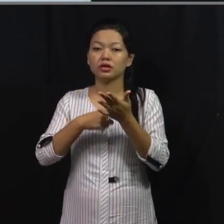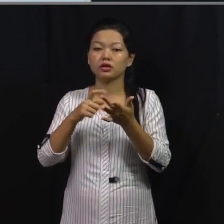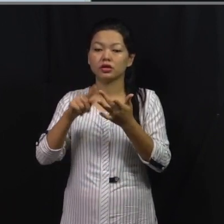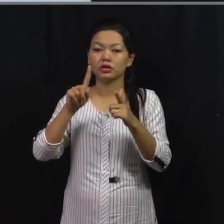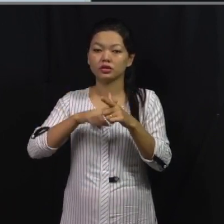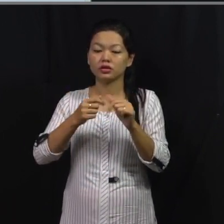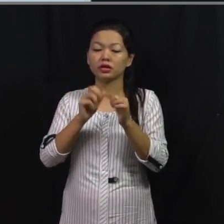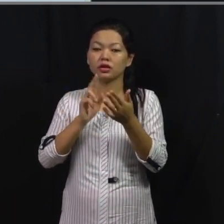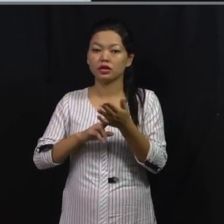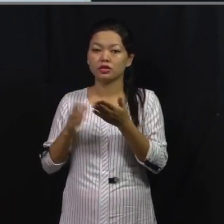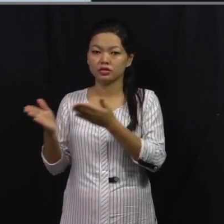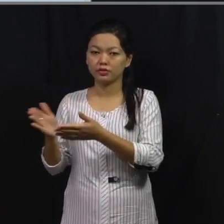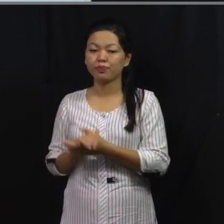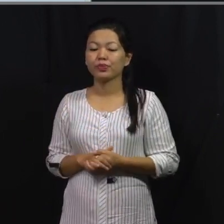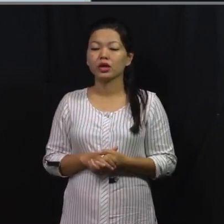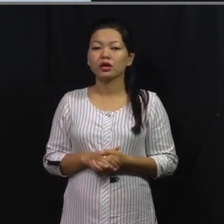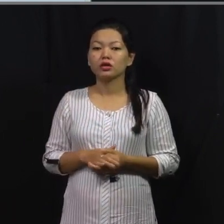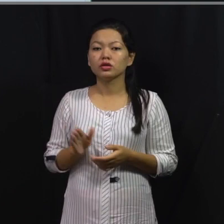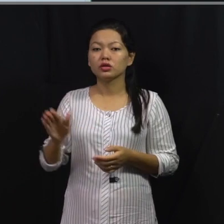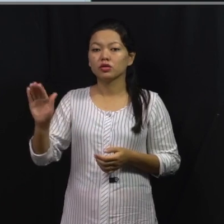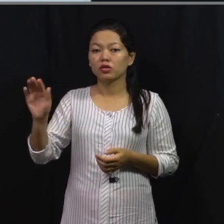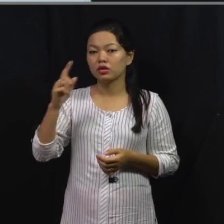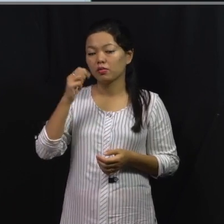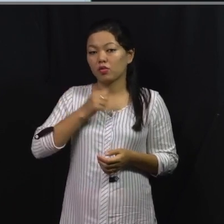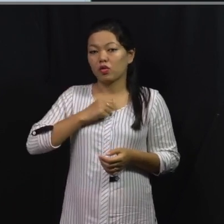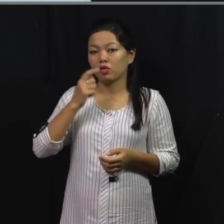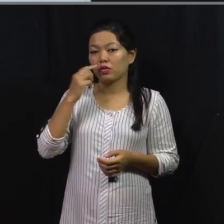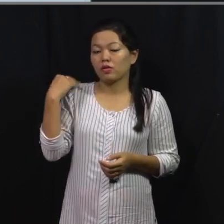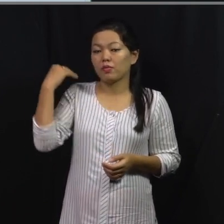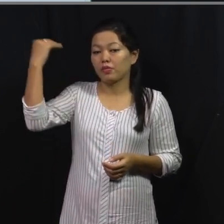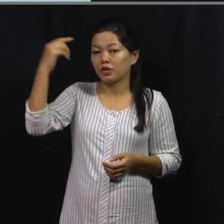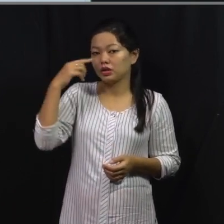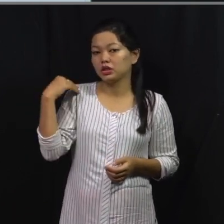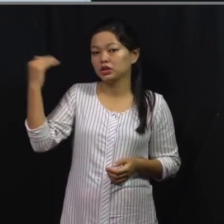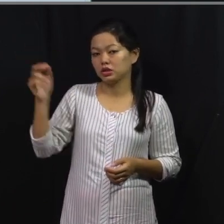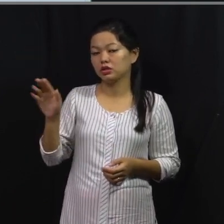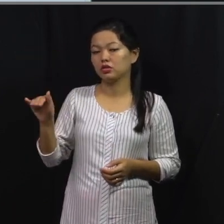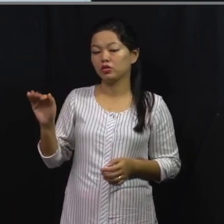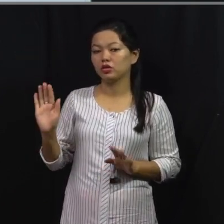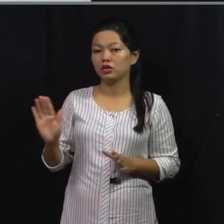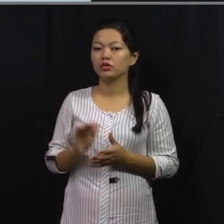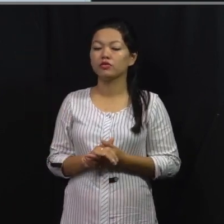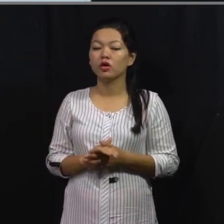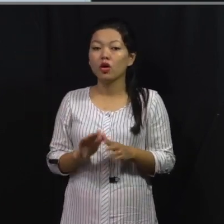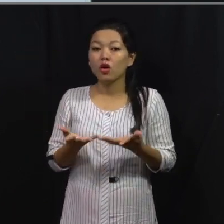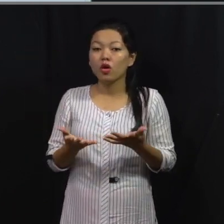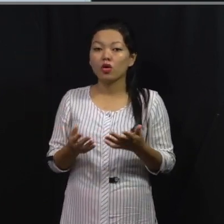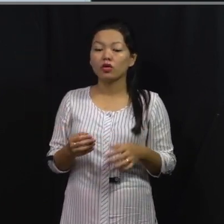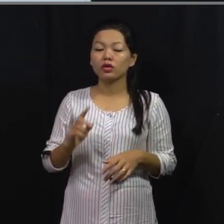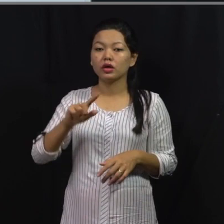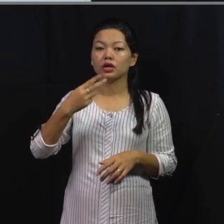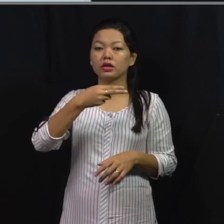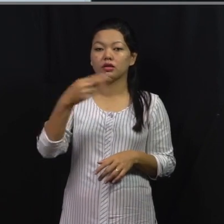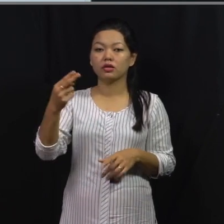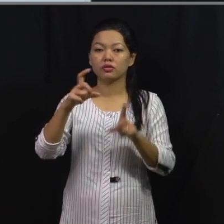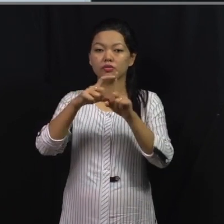brothers. Okay, and also there is another word which was used. It was called as the Dalits. Okay, Dalits.